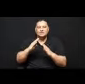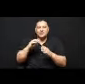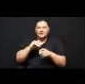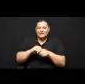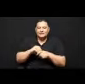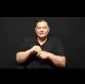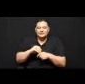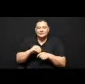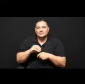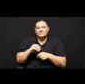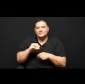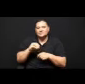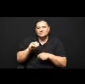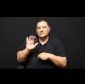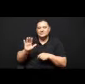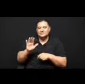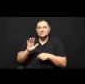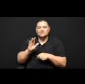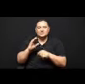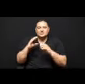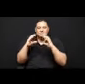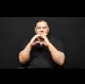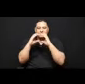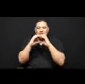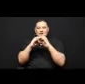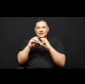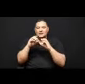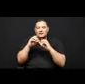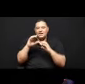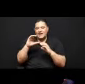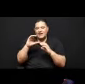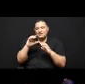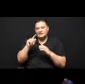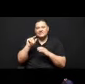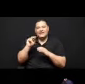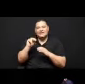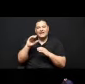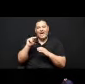of each other, and put his heart in the middle.